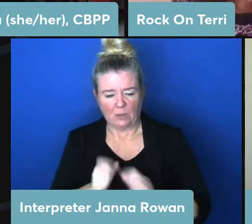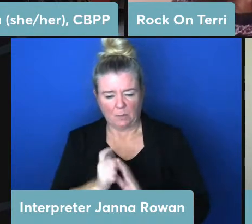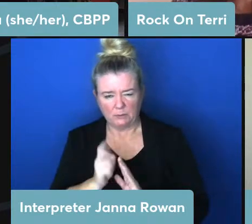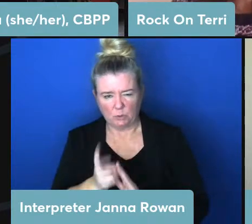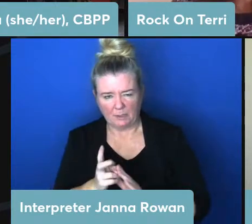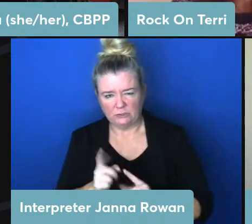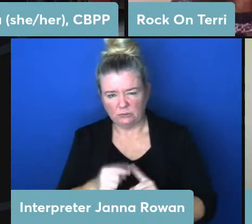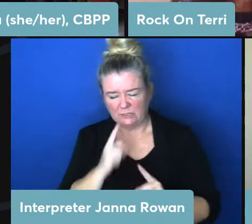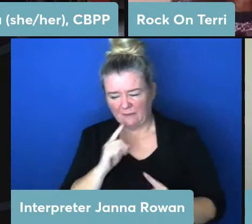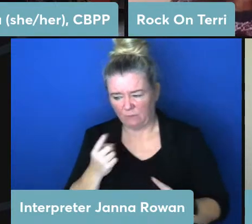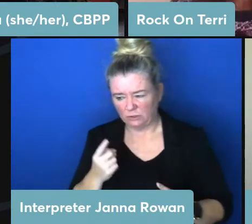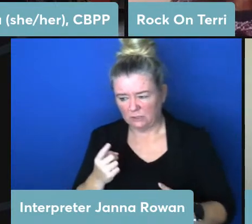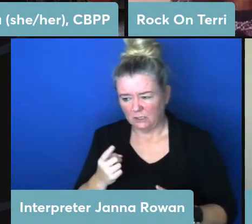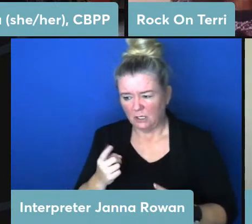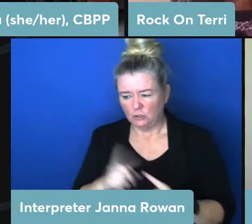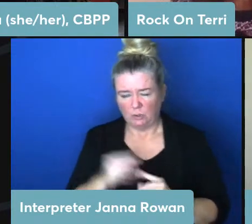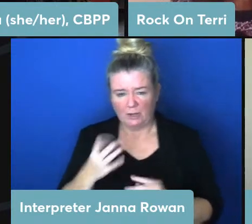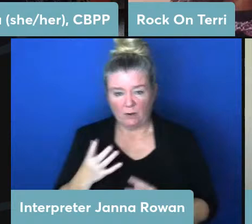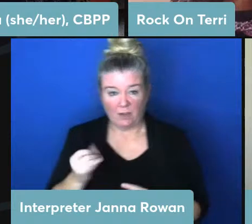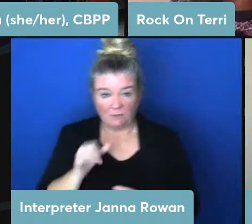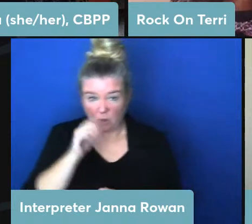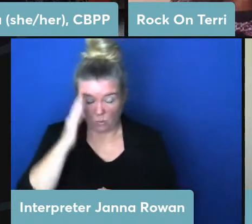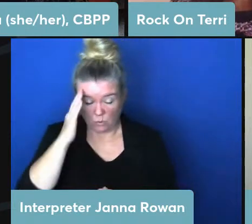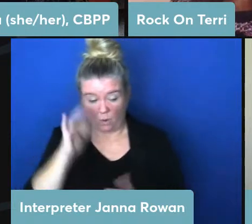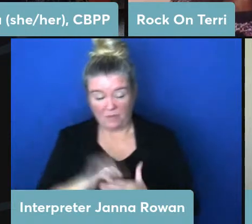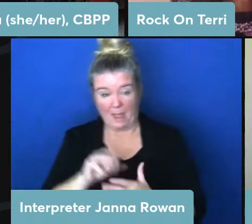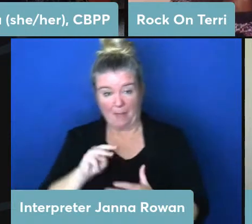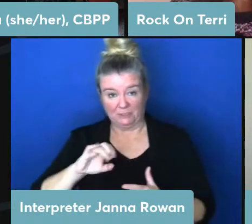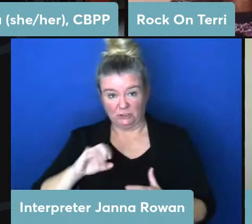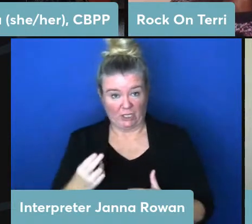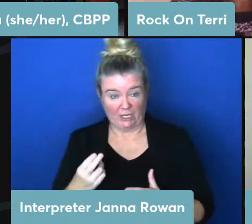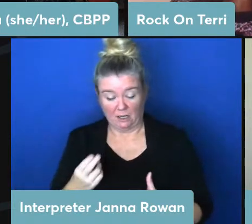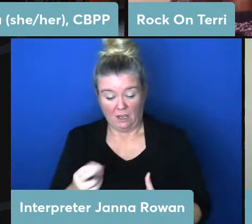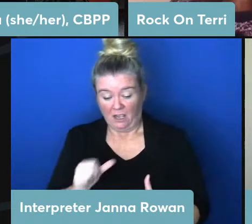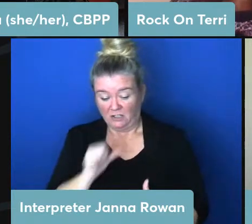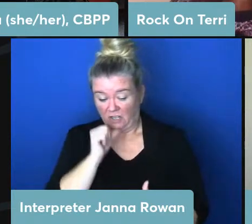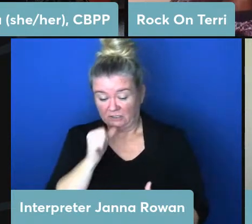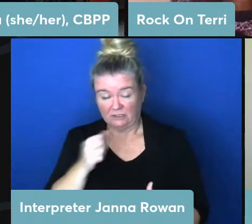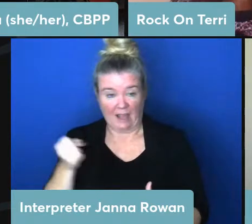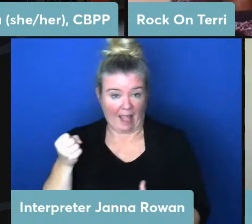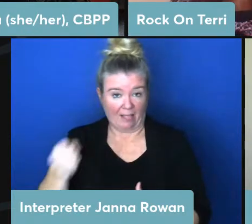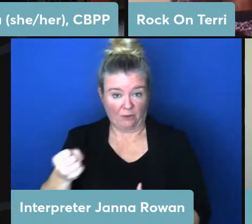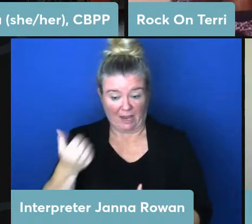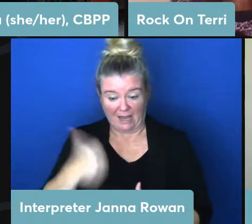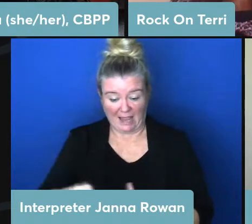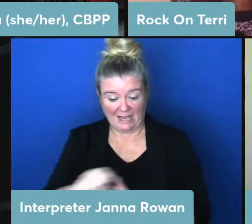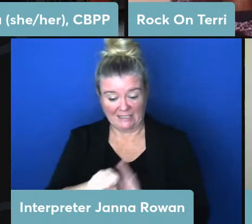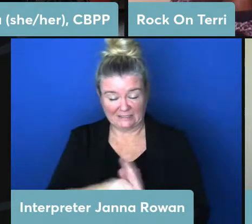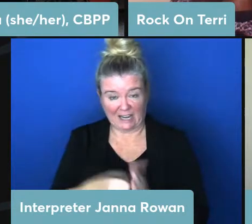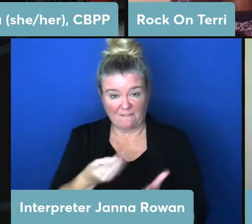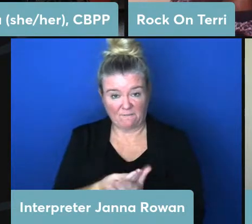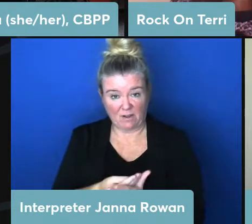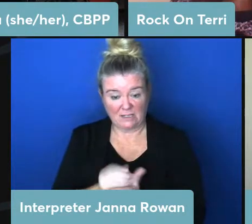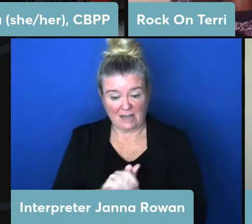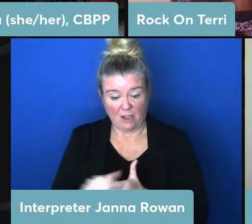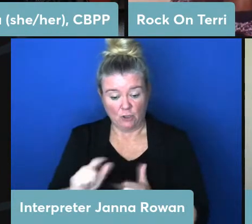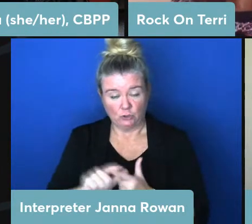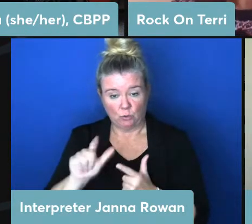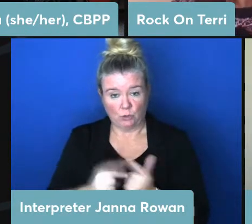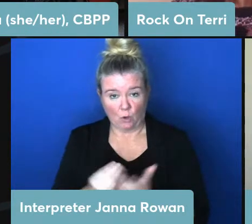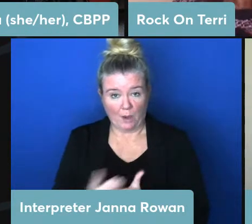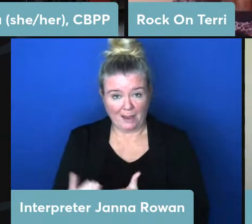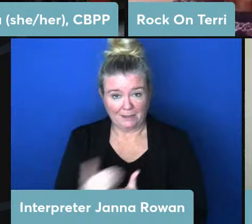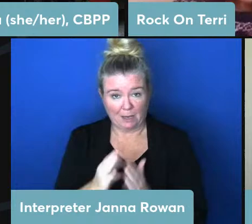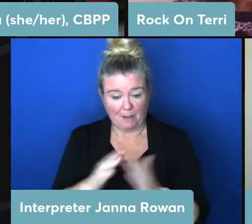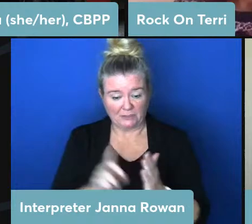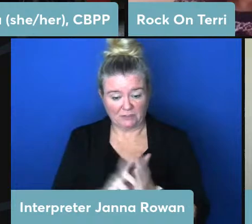to say, or to let people know, if you don't know already, that Michigan doesn't allocate any of its state general fund dollars to low-income housing